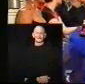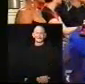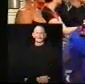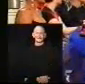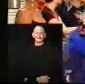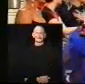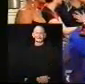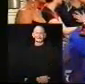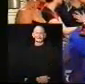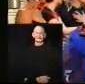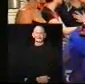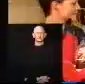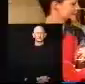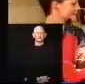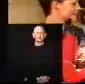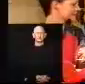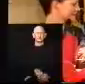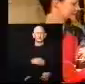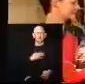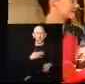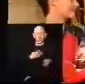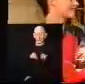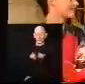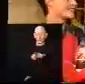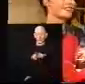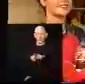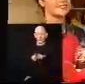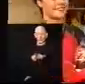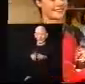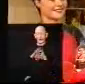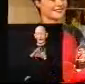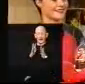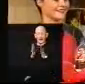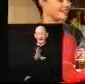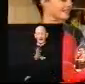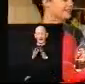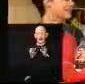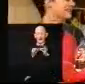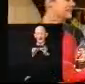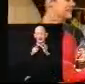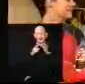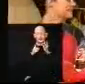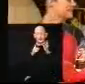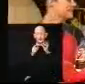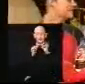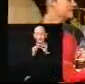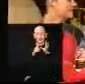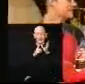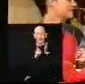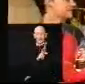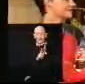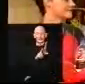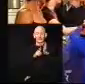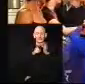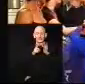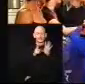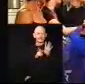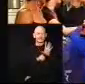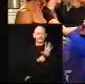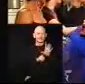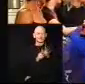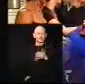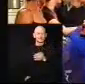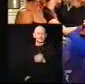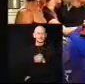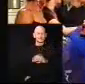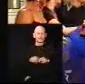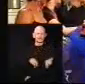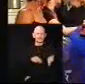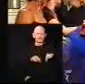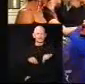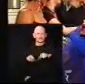Oh, okay Well, I'm learning Are you? I'm dying to do it properly Yeah, I'm kind of learning Oh, I'm going to go No,